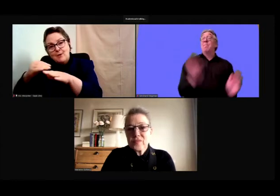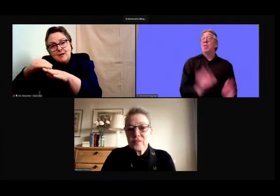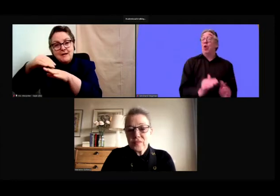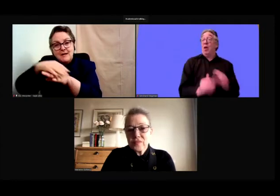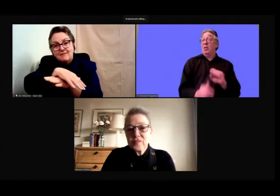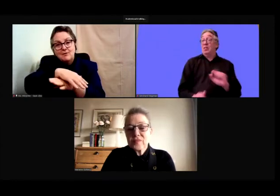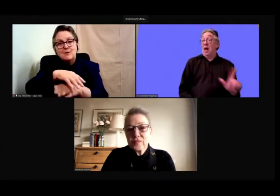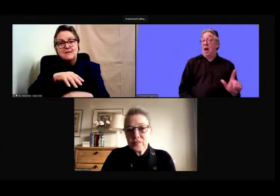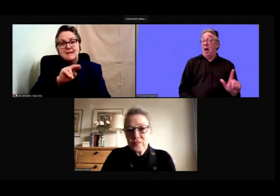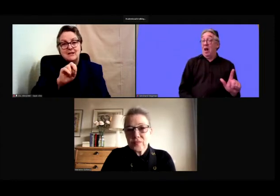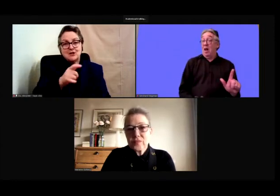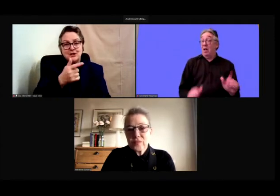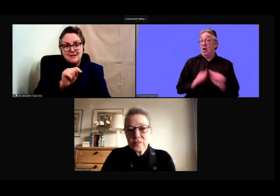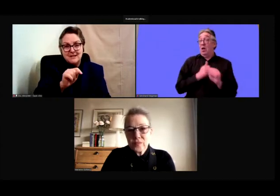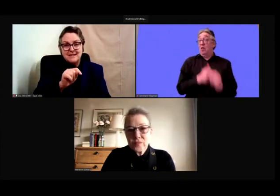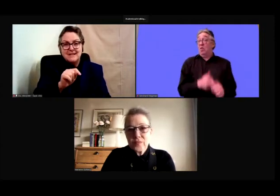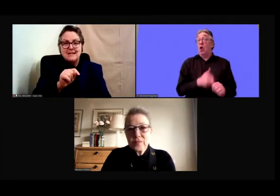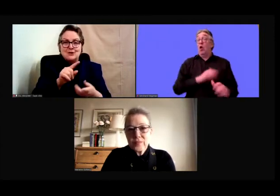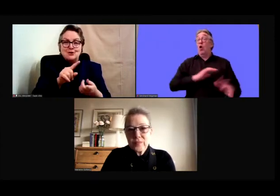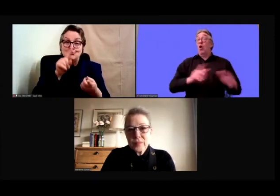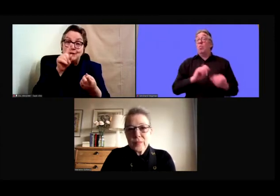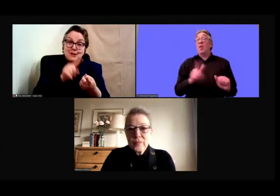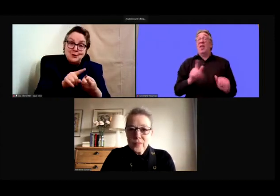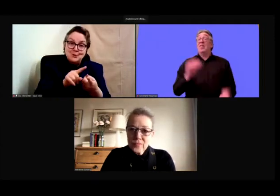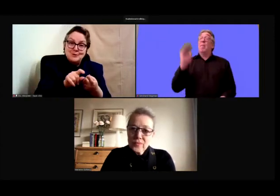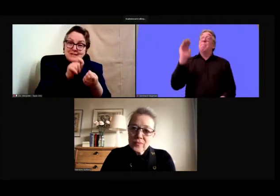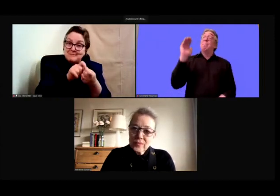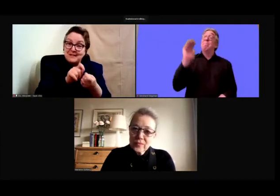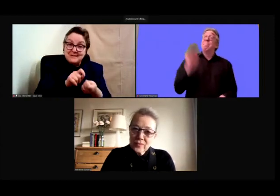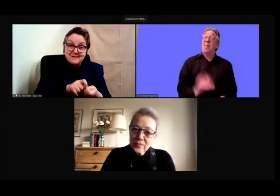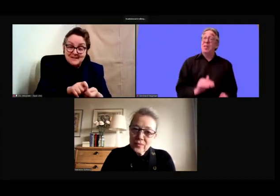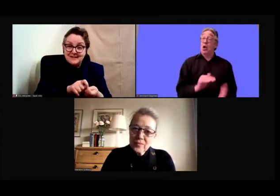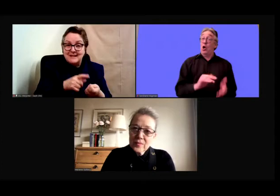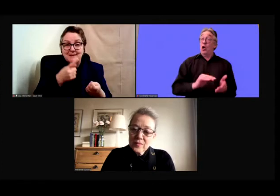to reduce the semantic specificity, for example.